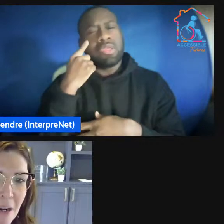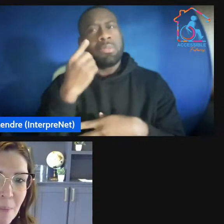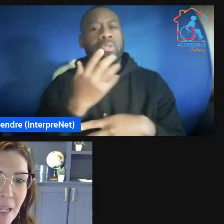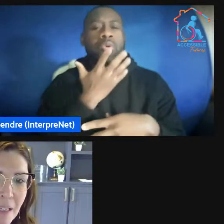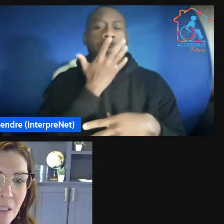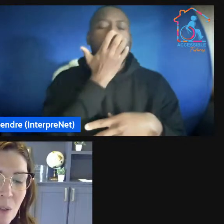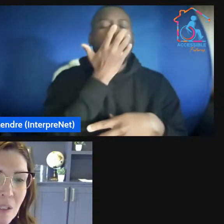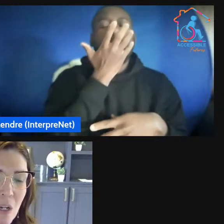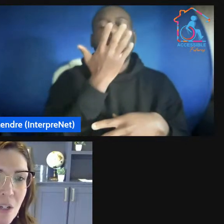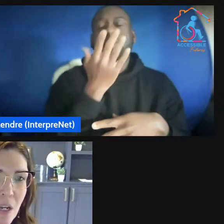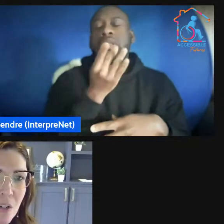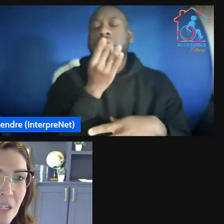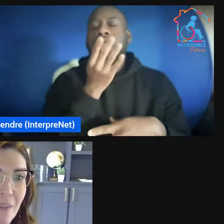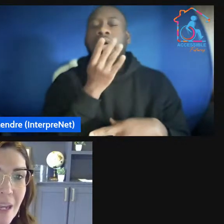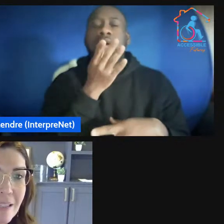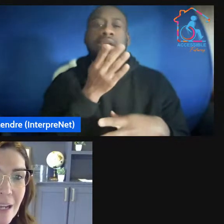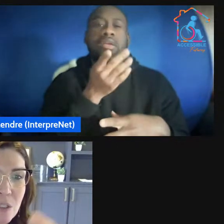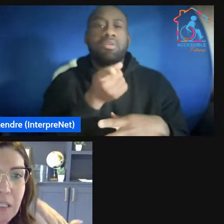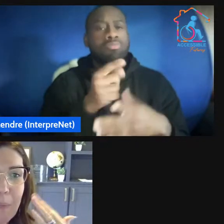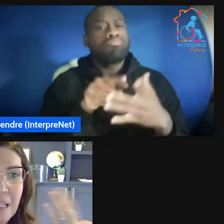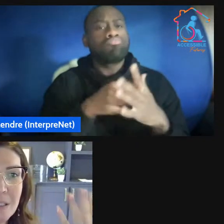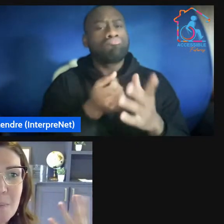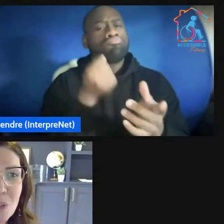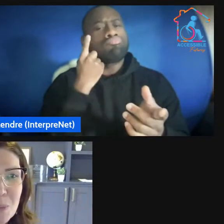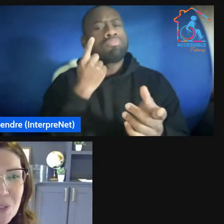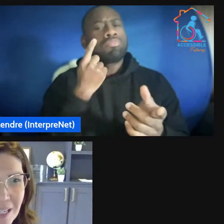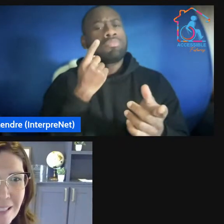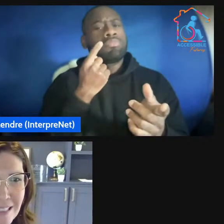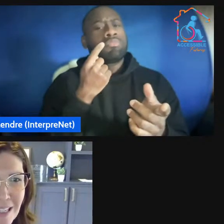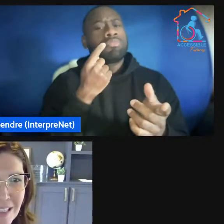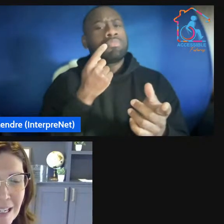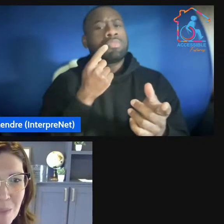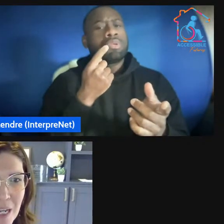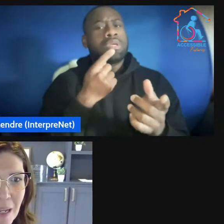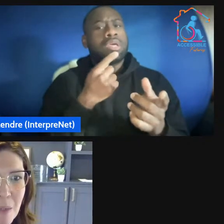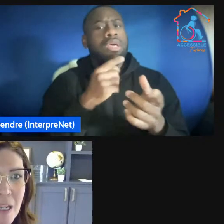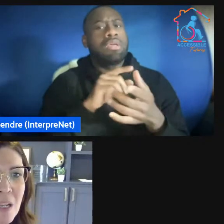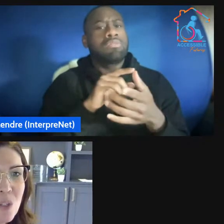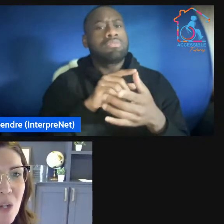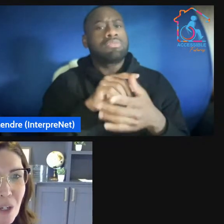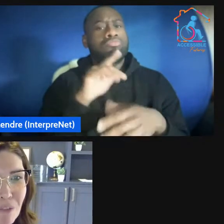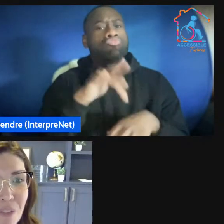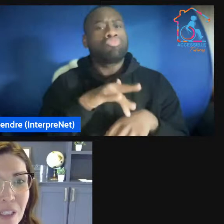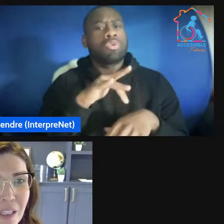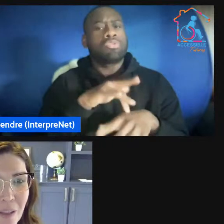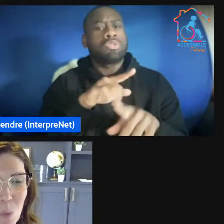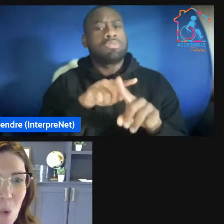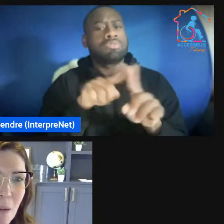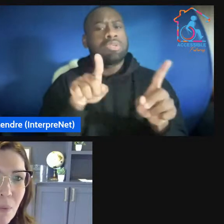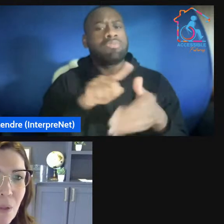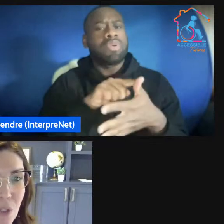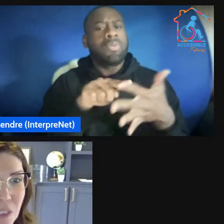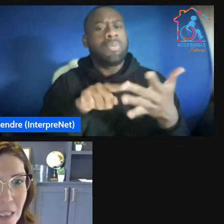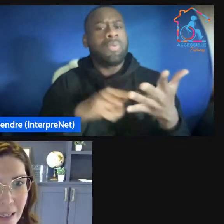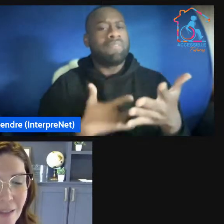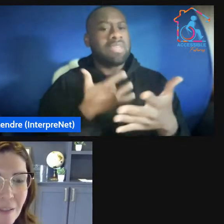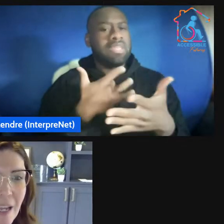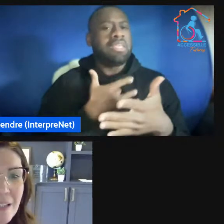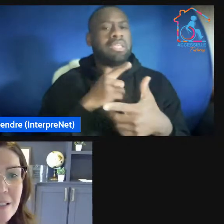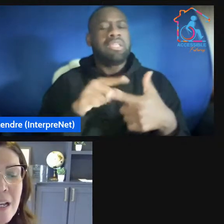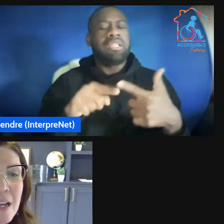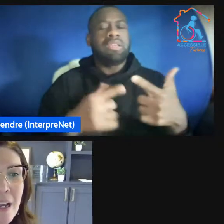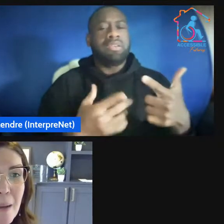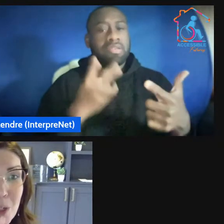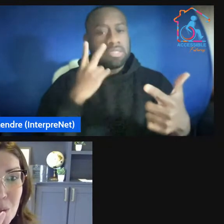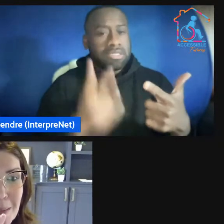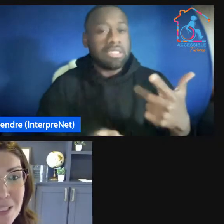a fireplace, you can start to understand that it's actually speaking to multiple senses at the same time. So now you're feeling the warmth, you're seeing the